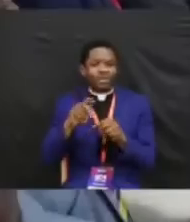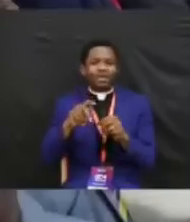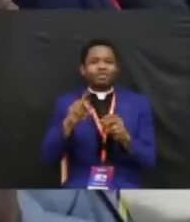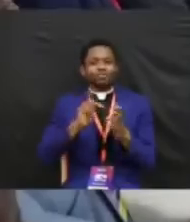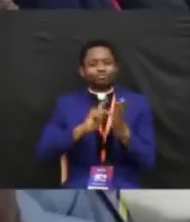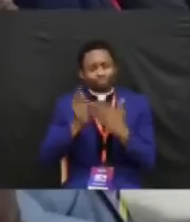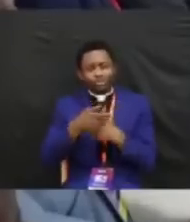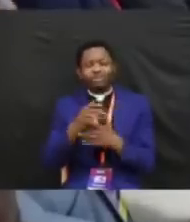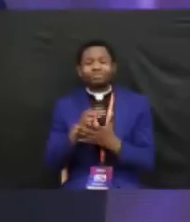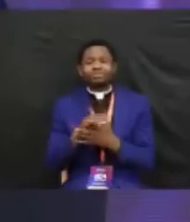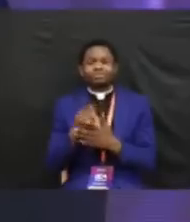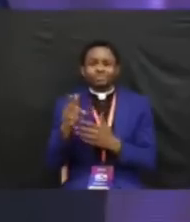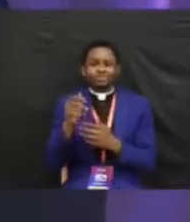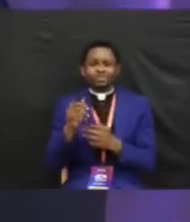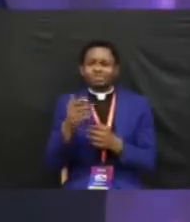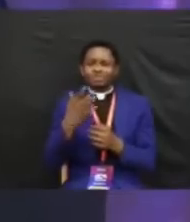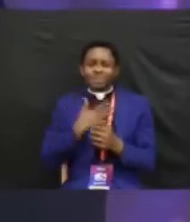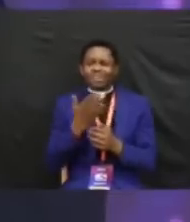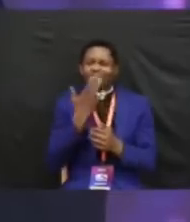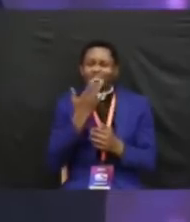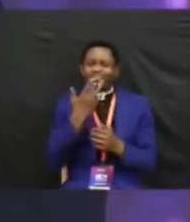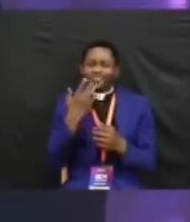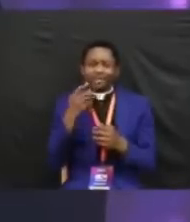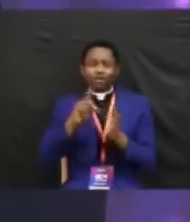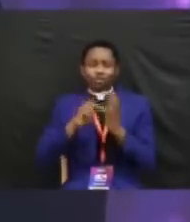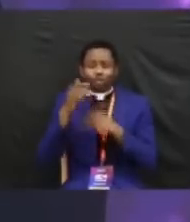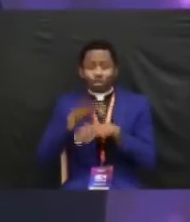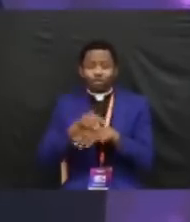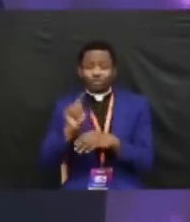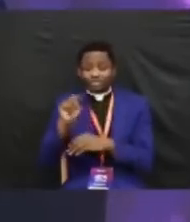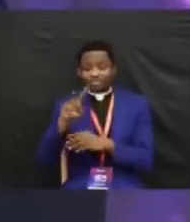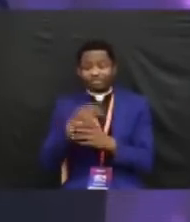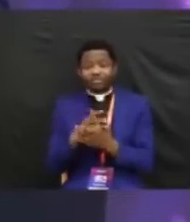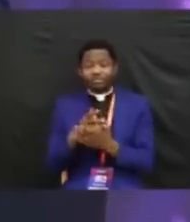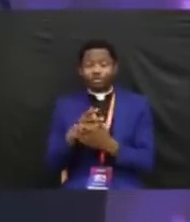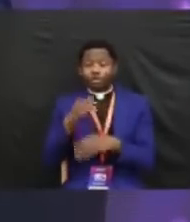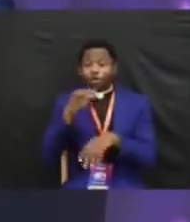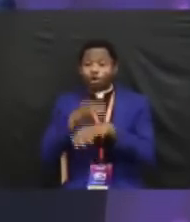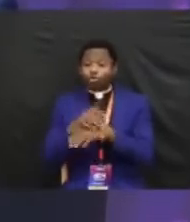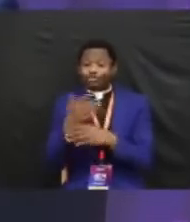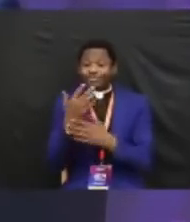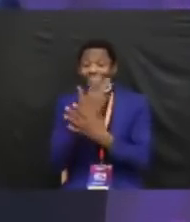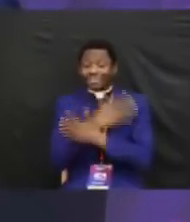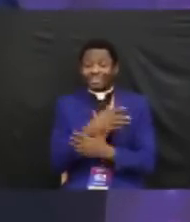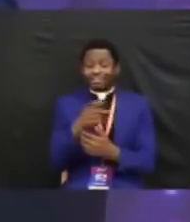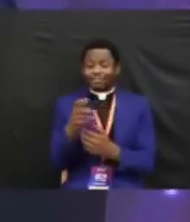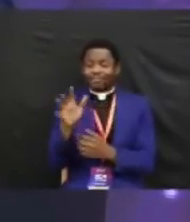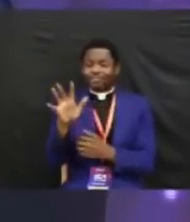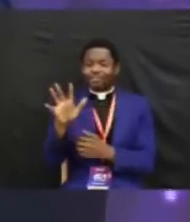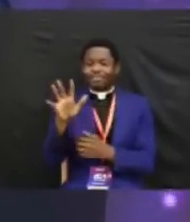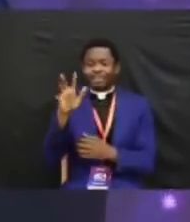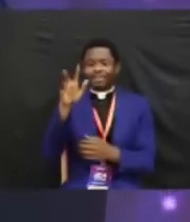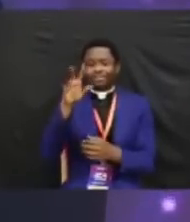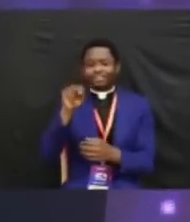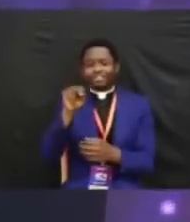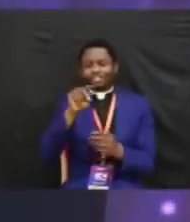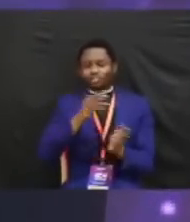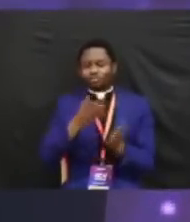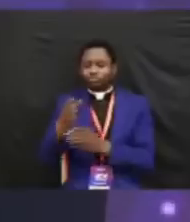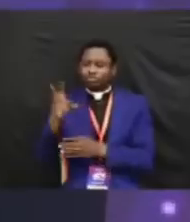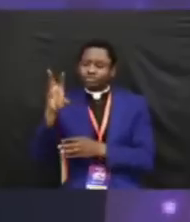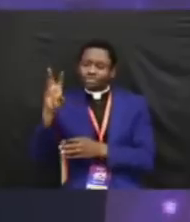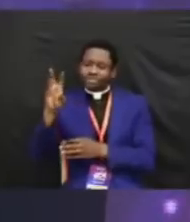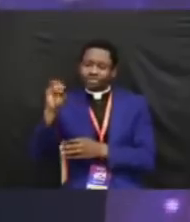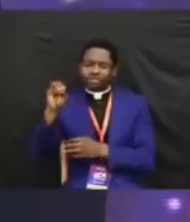The women's ministry program aired on Sundays from 5:30 to 6:00 p.m. was a blessing to many